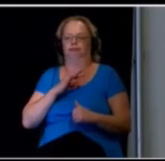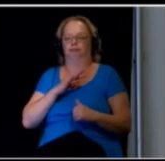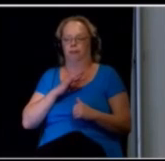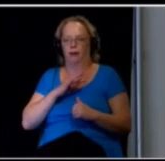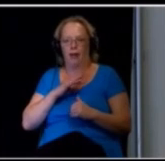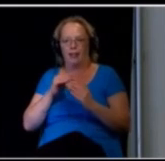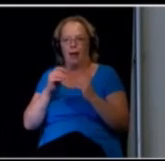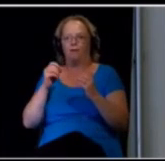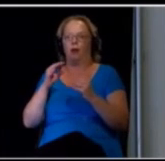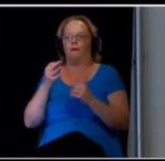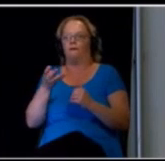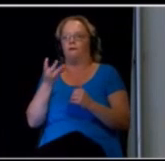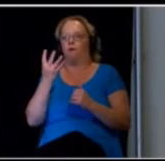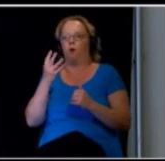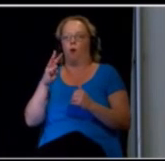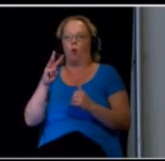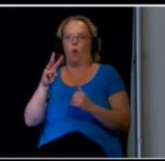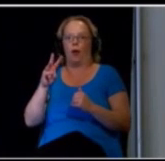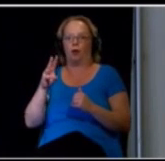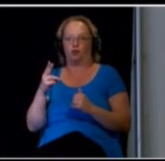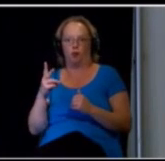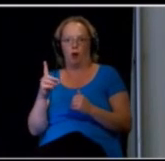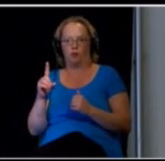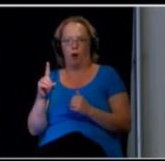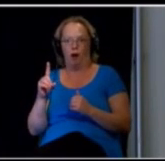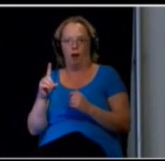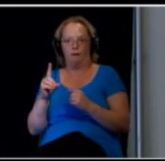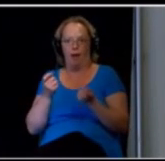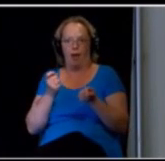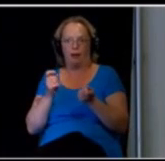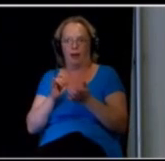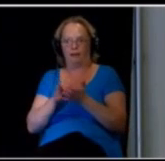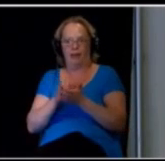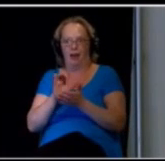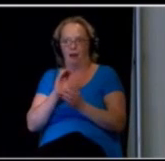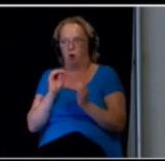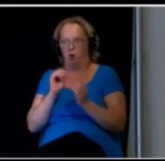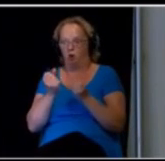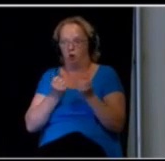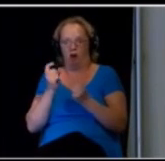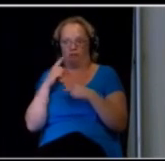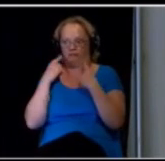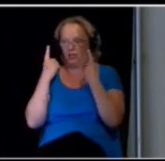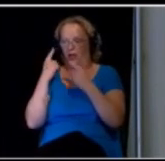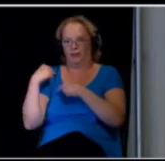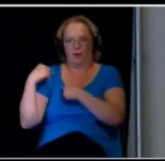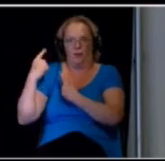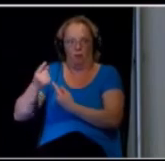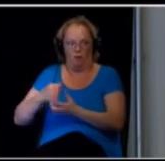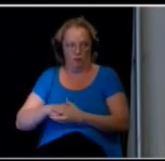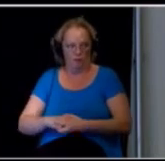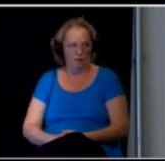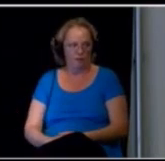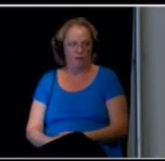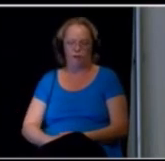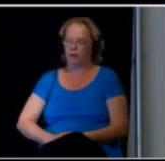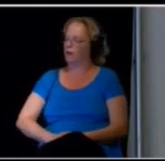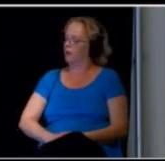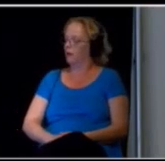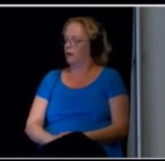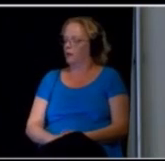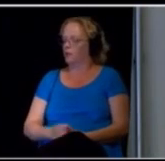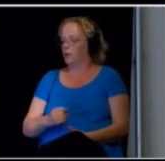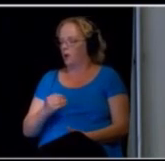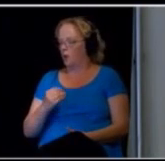handling that no car has been able to achieve yet. So we're really excited about this. And moreover, it provides drive unit